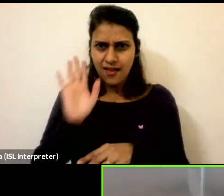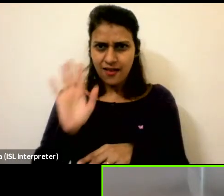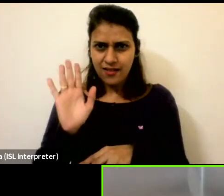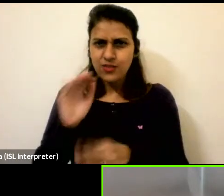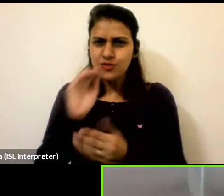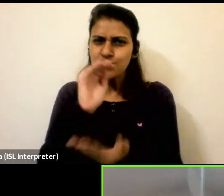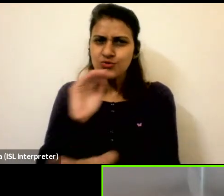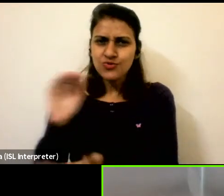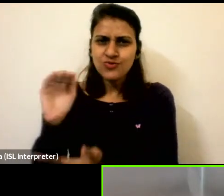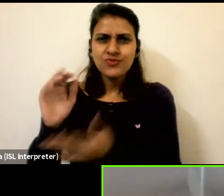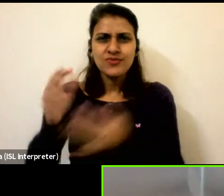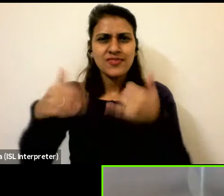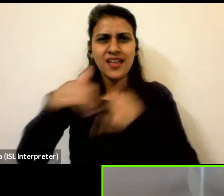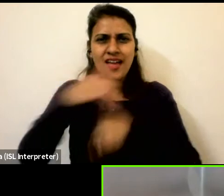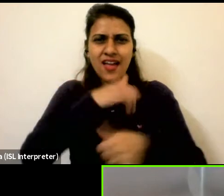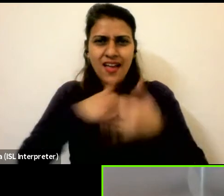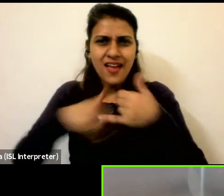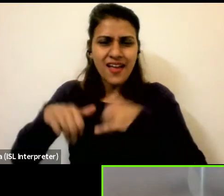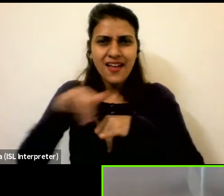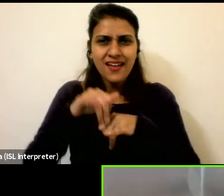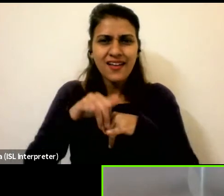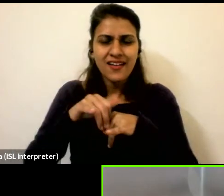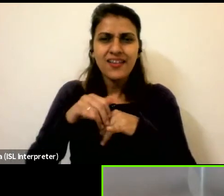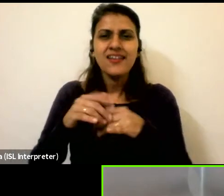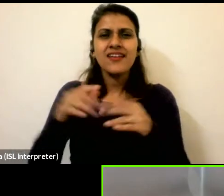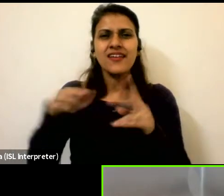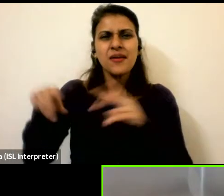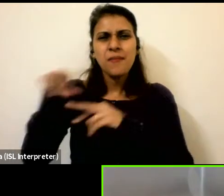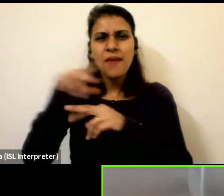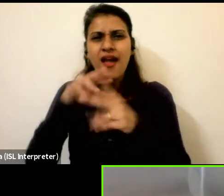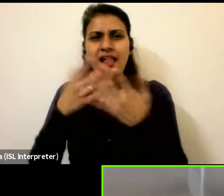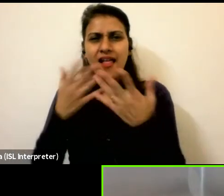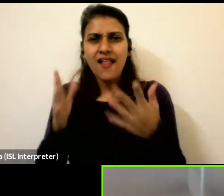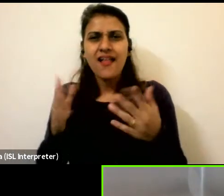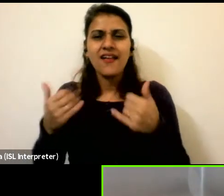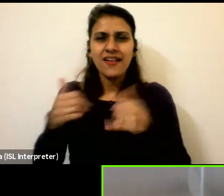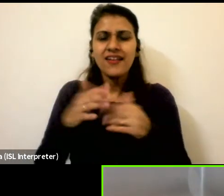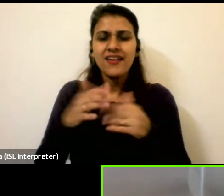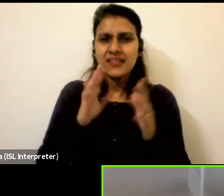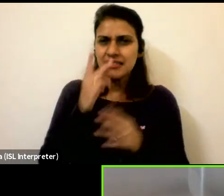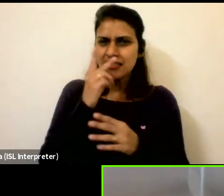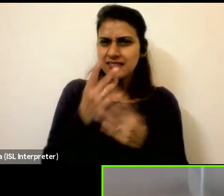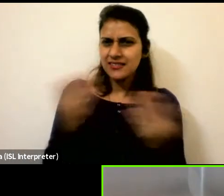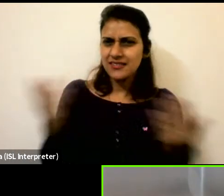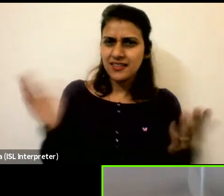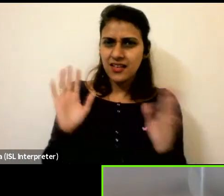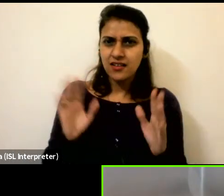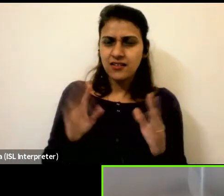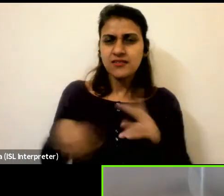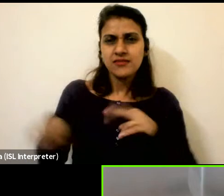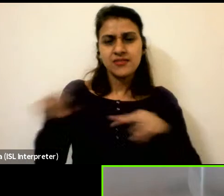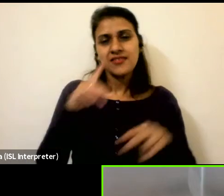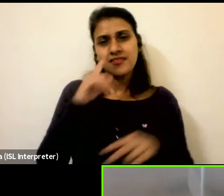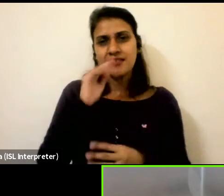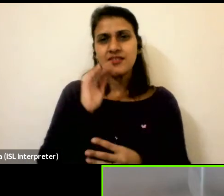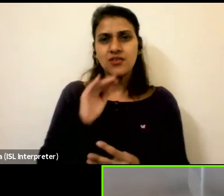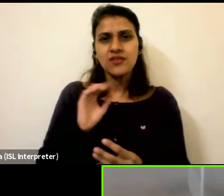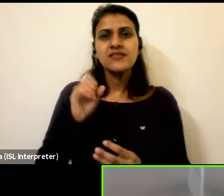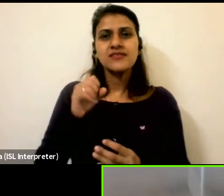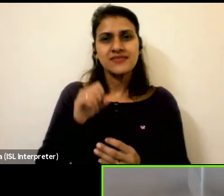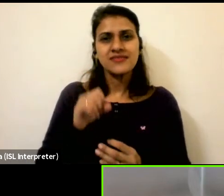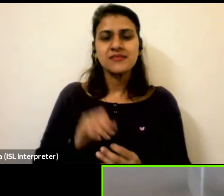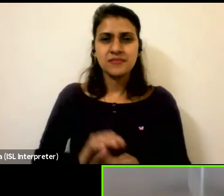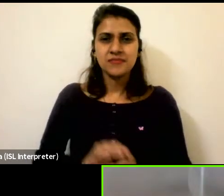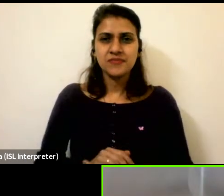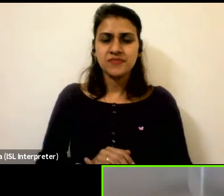small children running across the corridors and, creating a big ruckus here, there, everywhere. Now, as